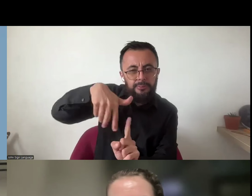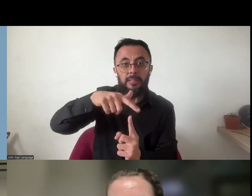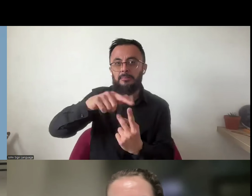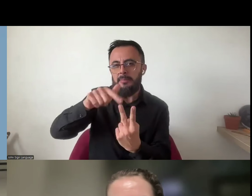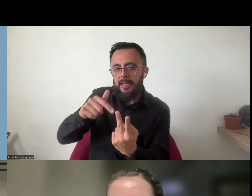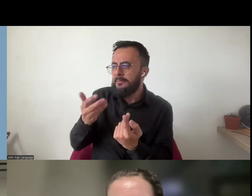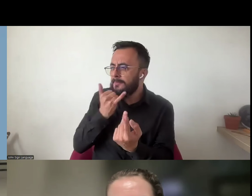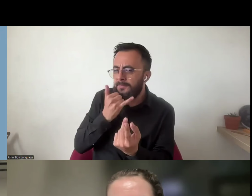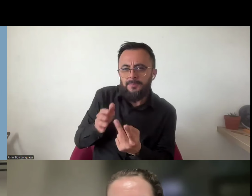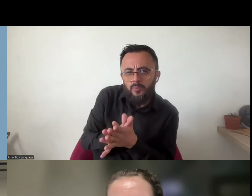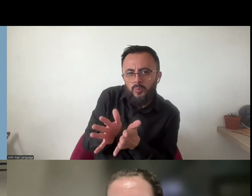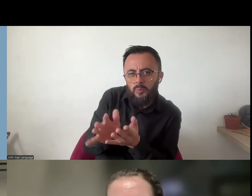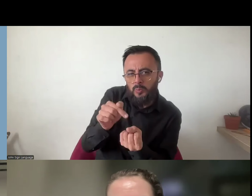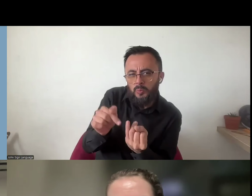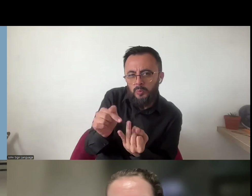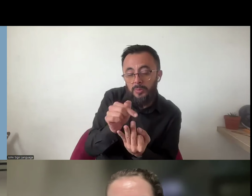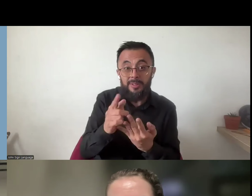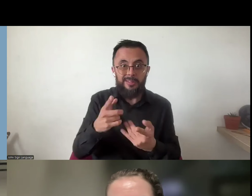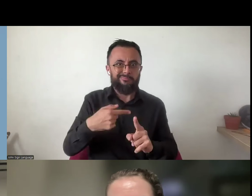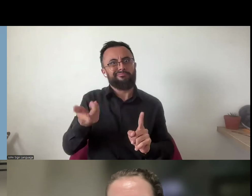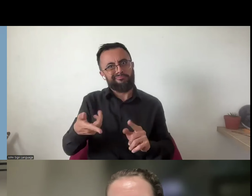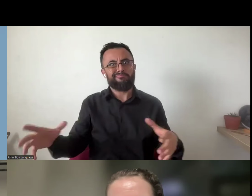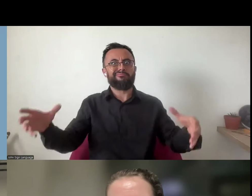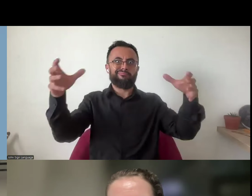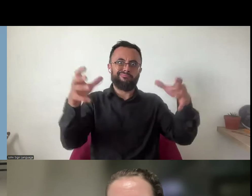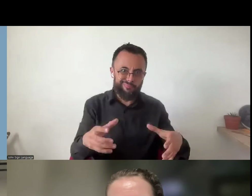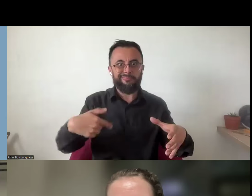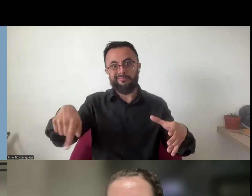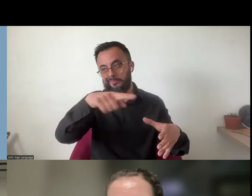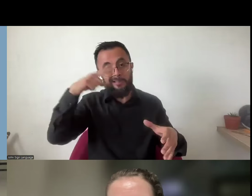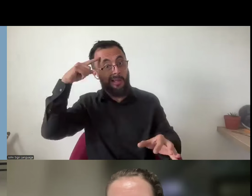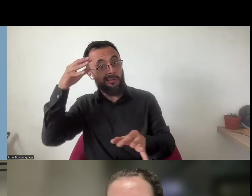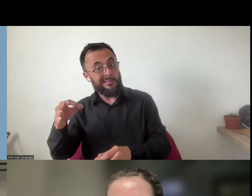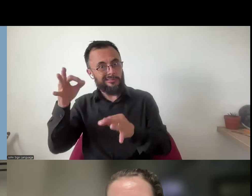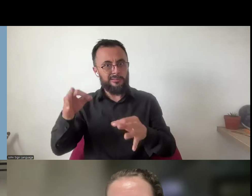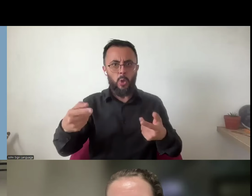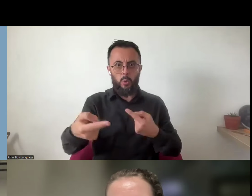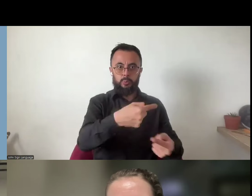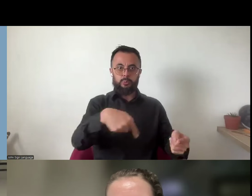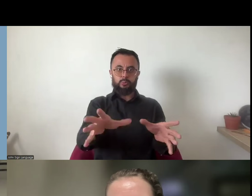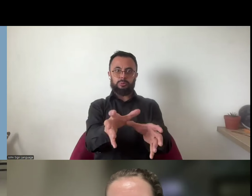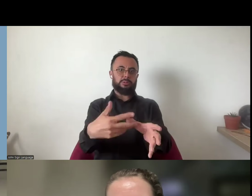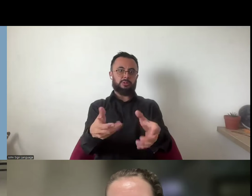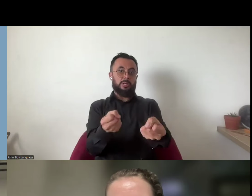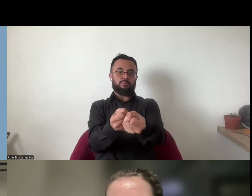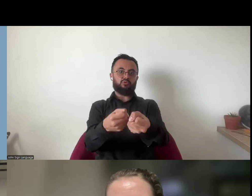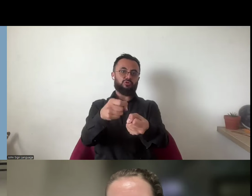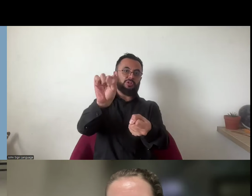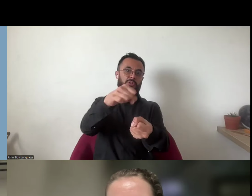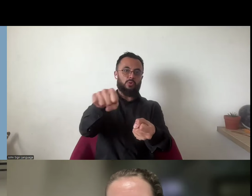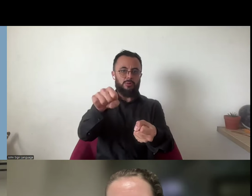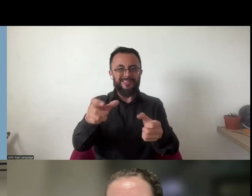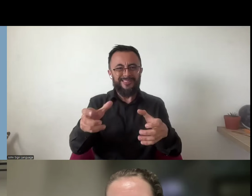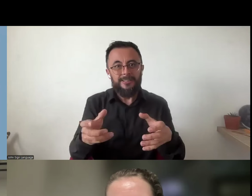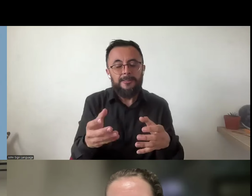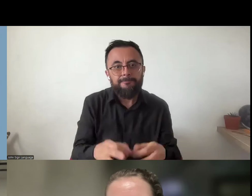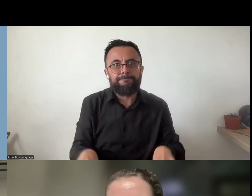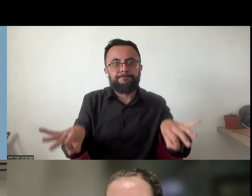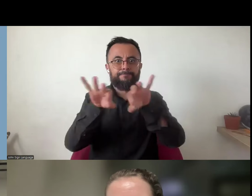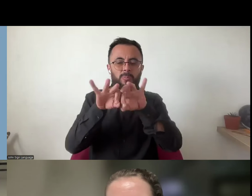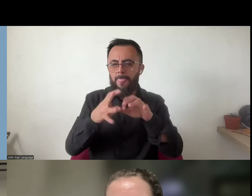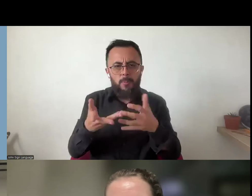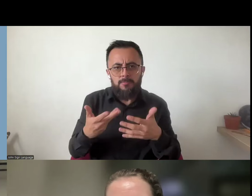is always very important to articulate clearly what is it there in it in that agenda for